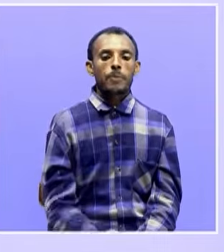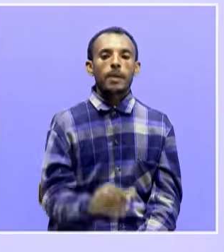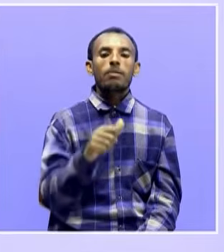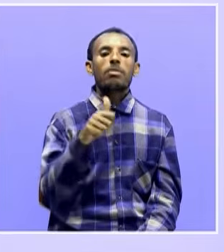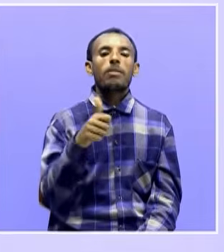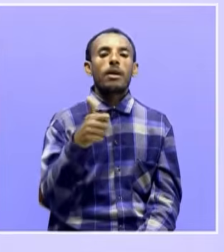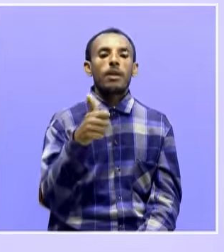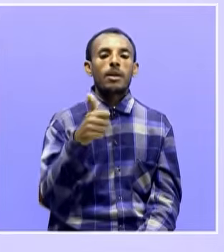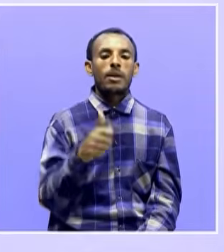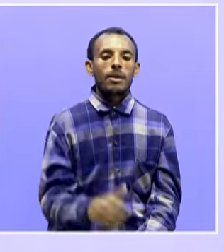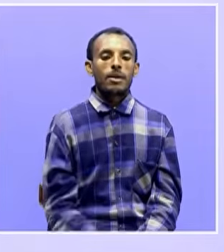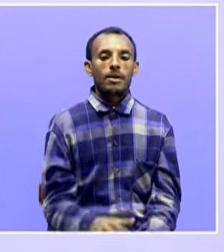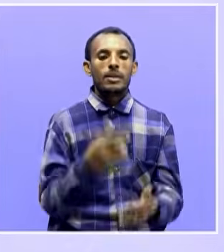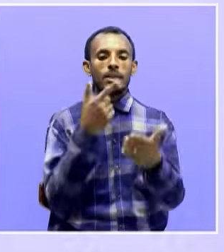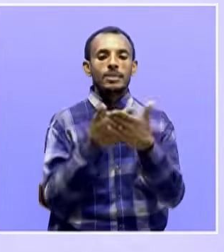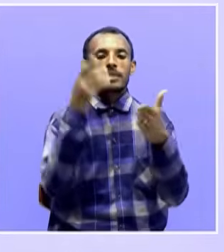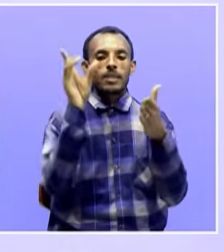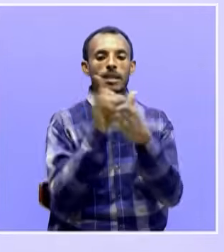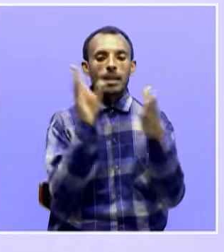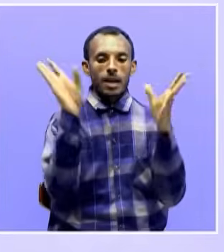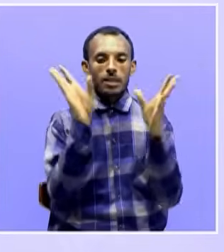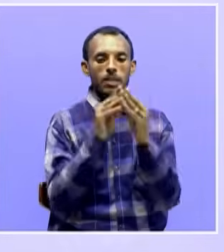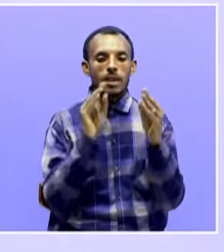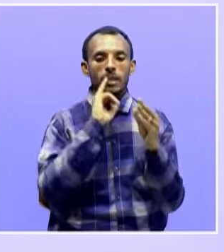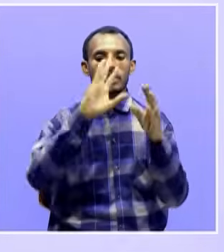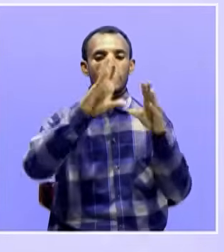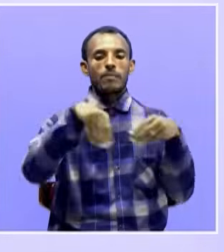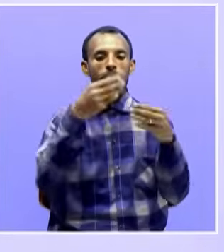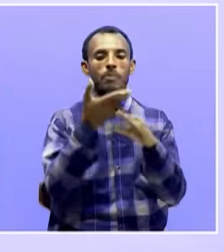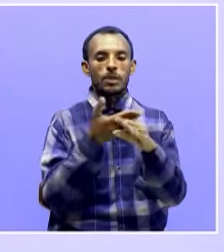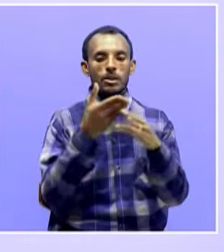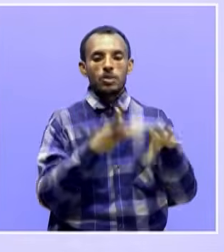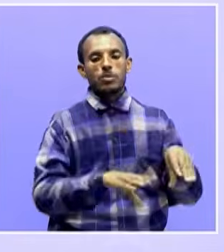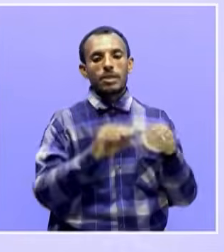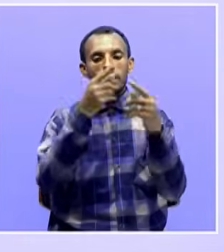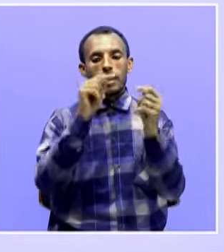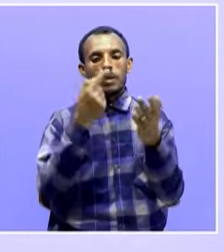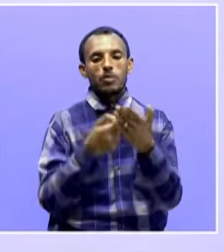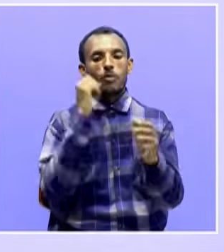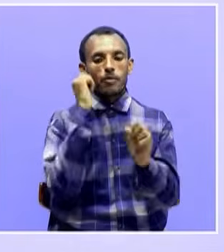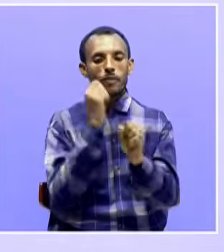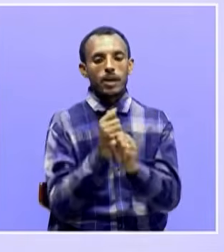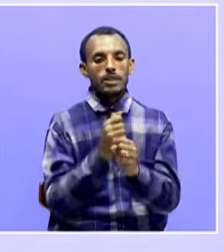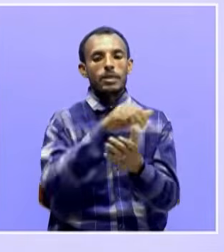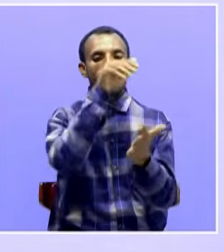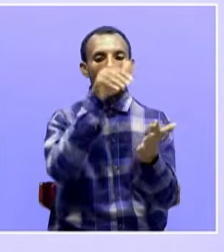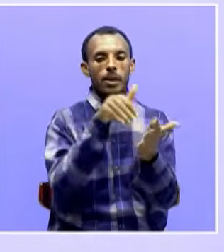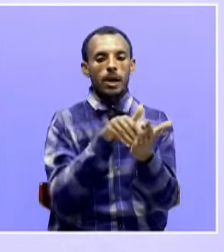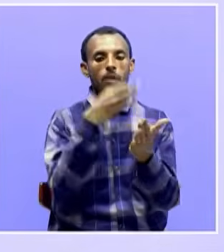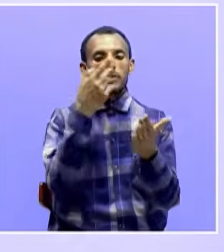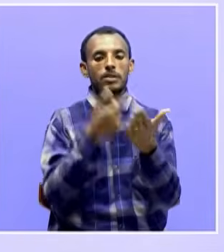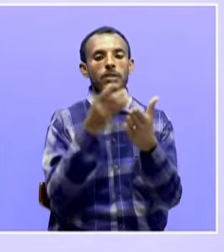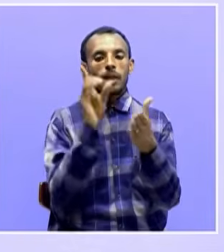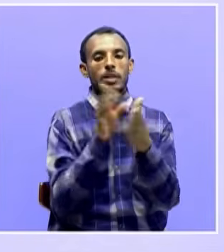10. This data set is given. Please, students, try to find the median of this data